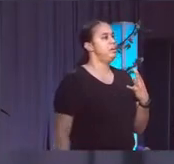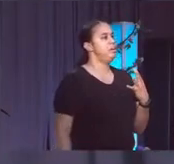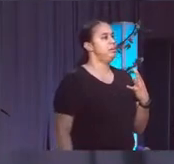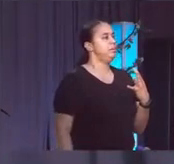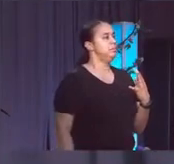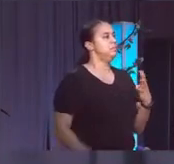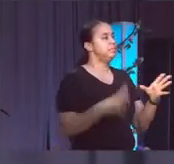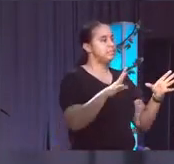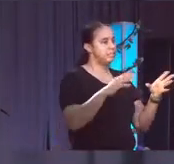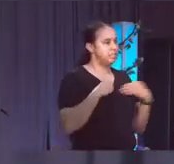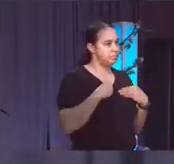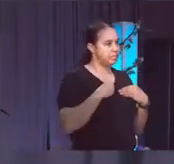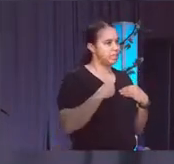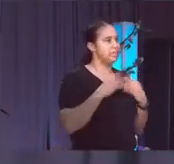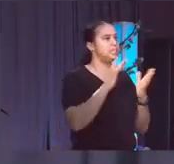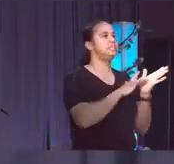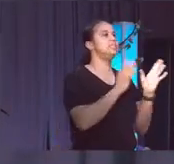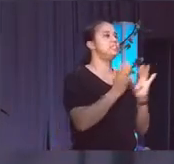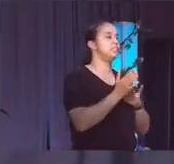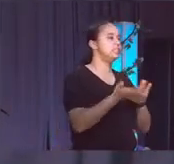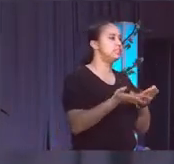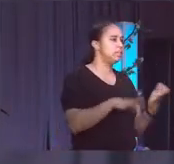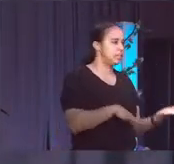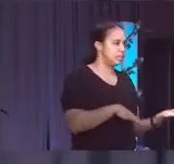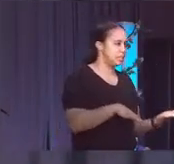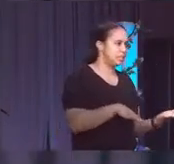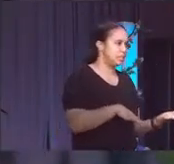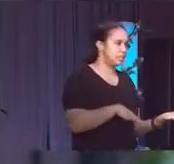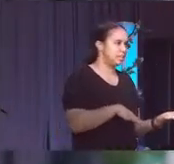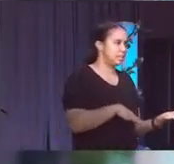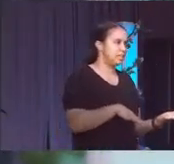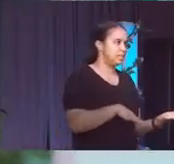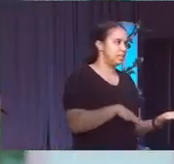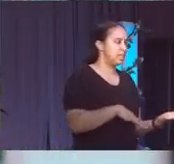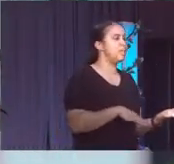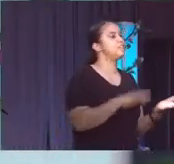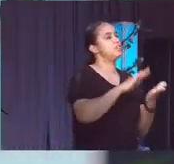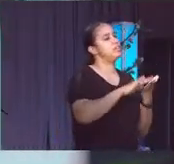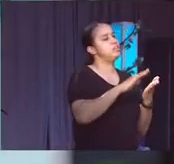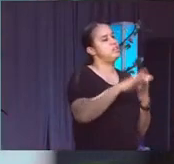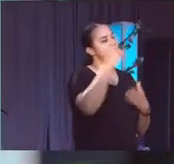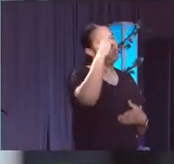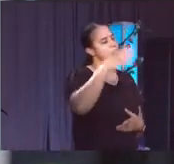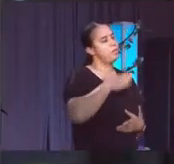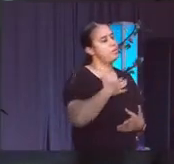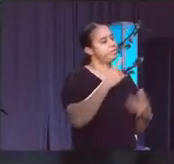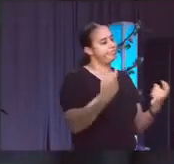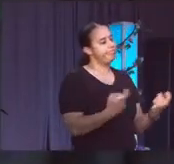I've accepted Jesus' death as the payment for my sins.